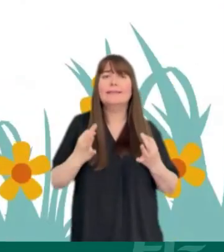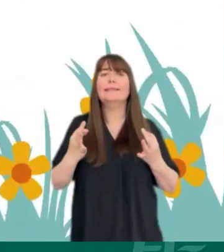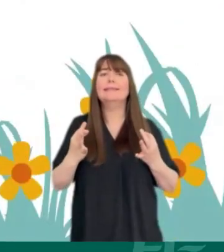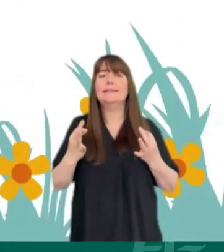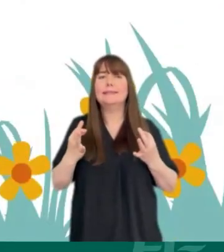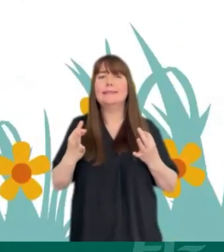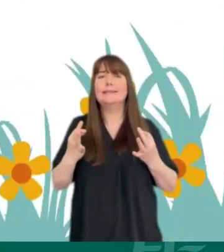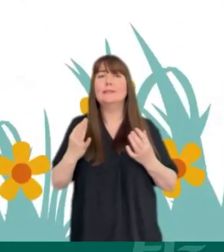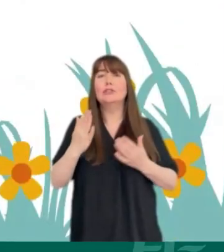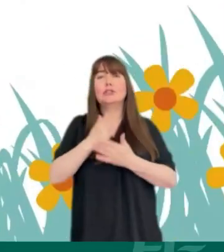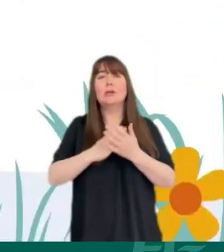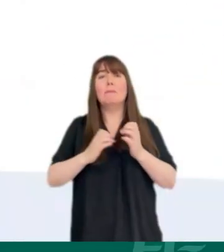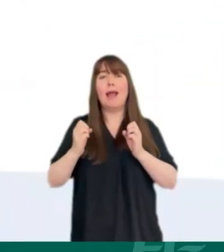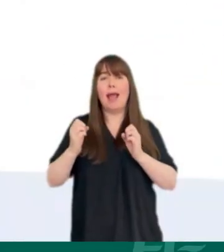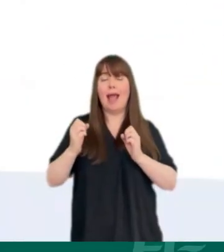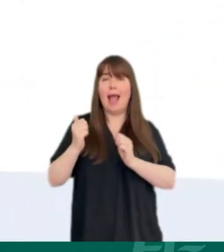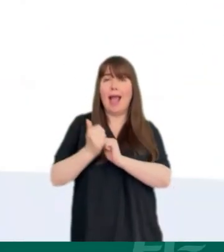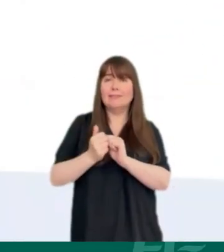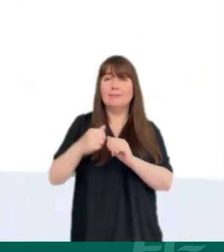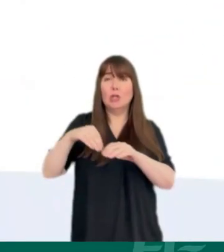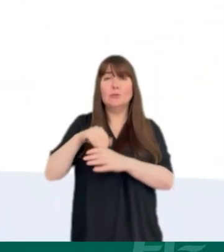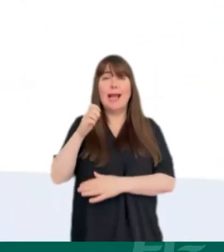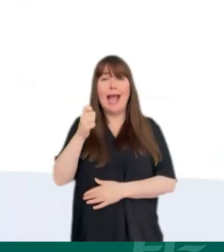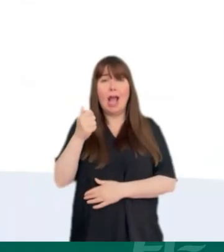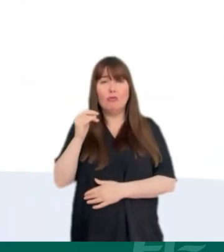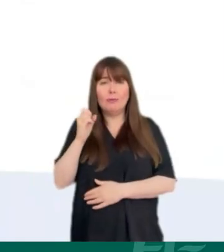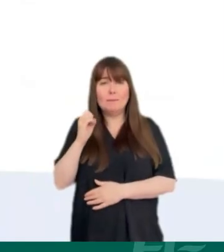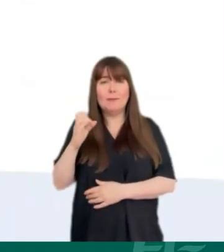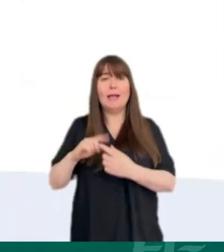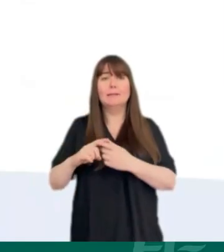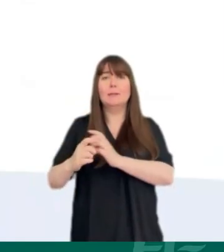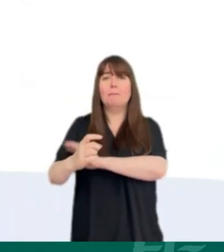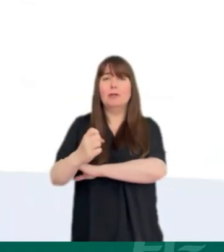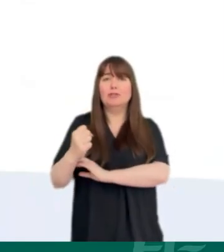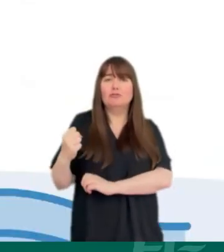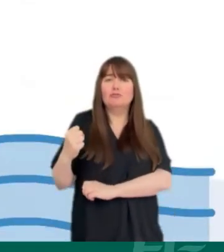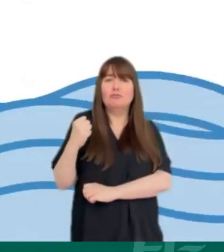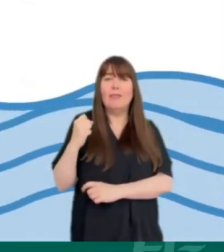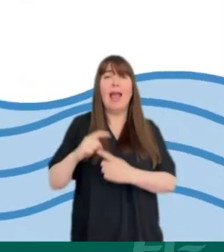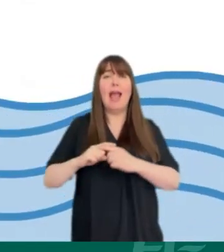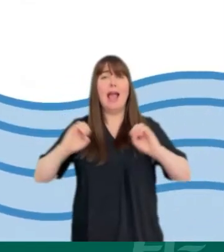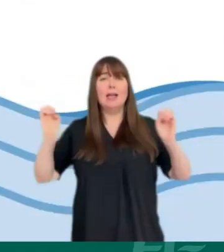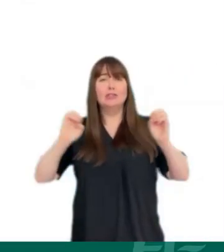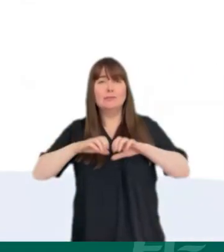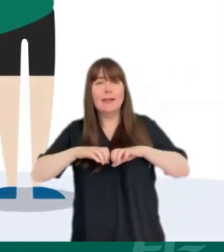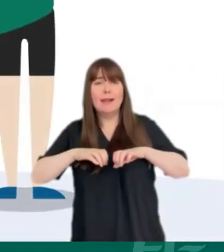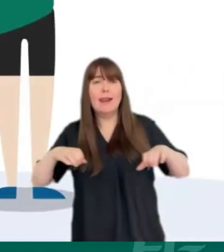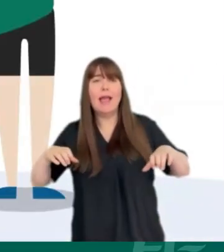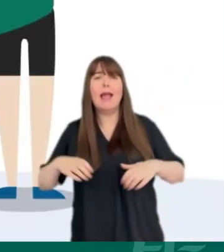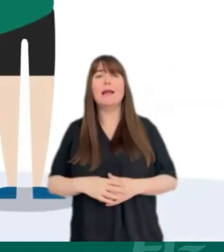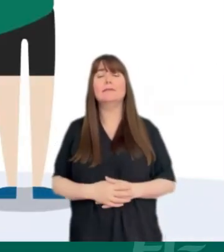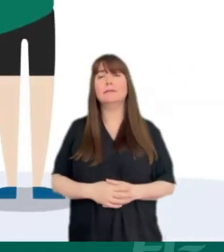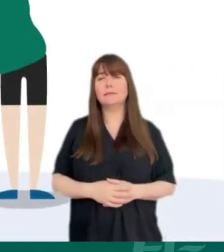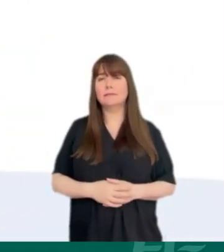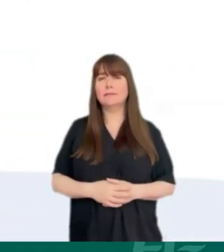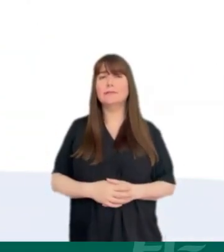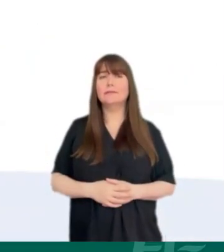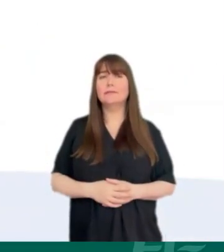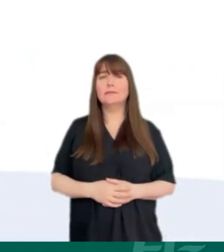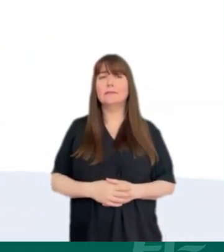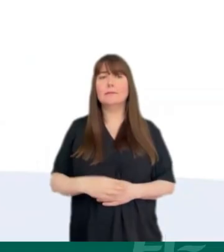class, gardening. Some activities are both aerobic and muscle strengthening, like swimming and exercise